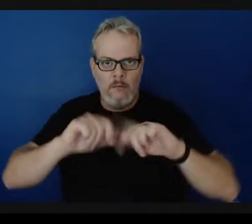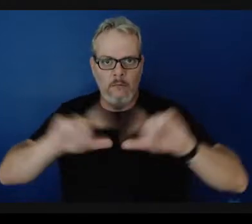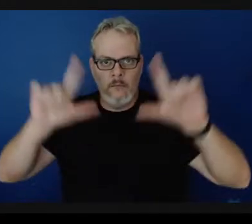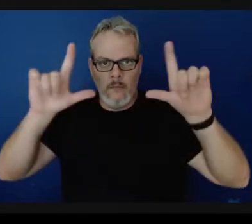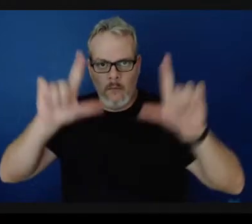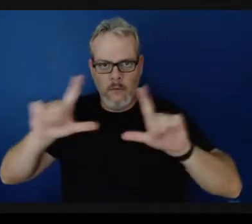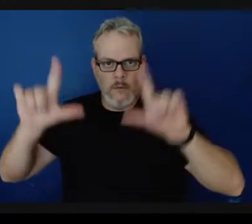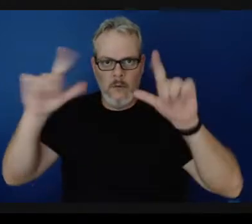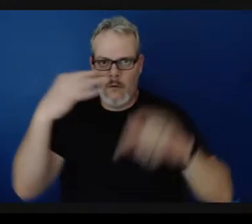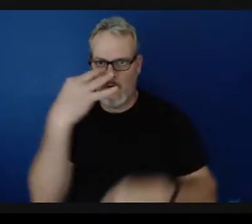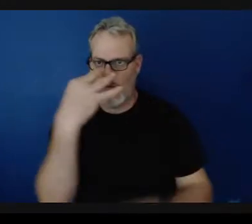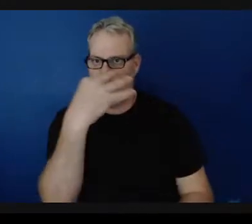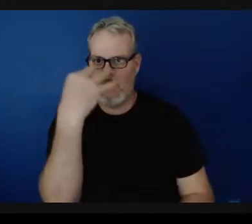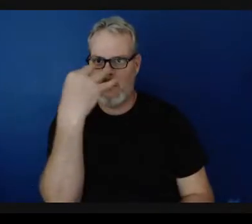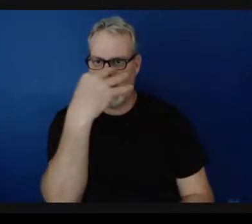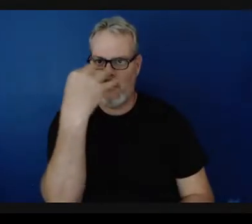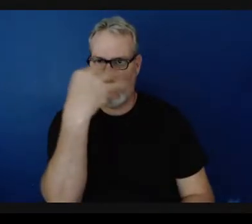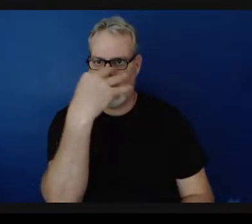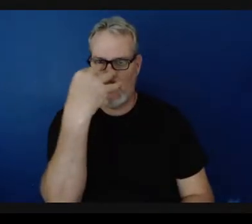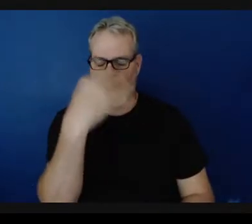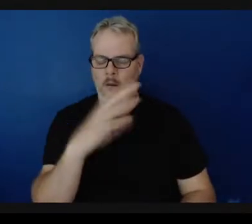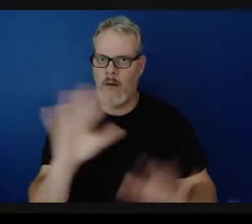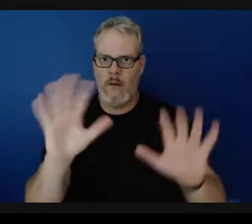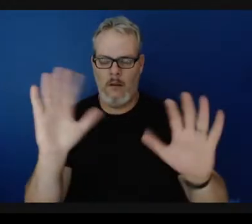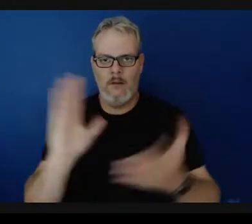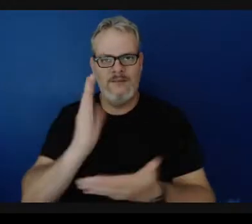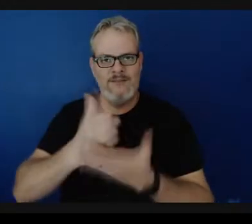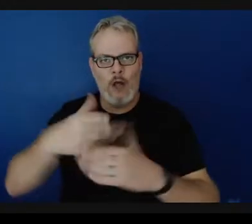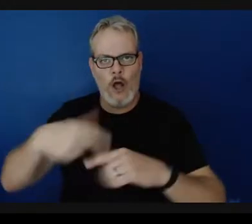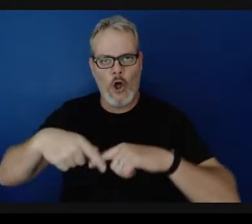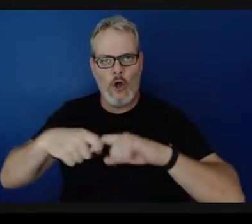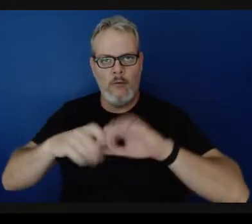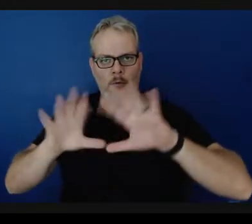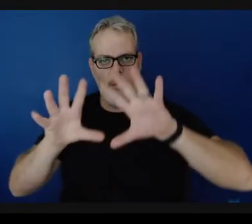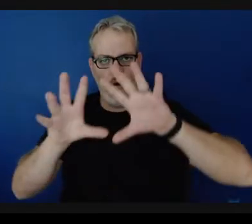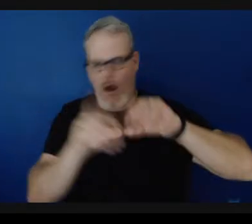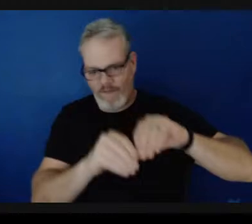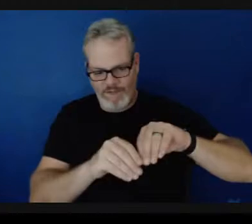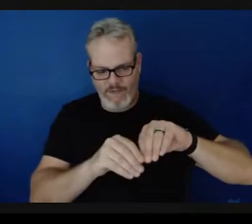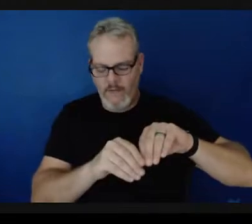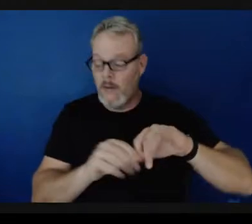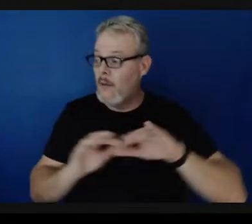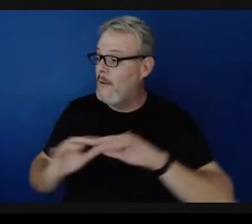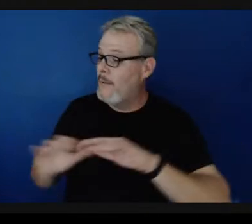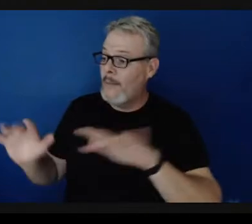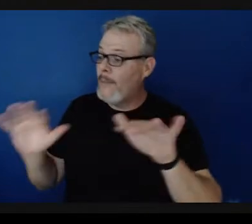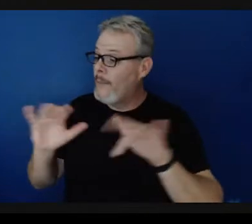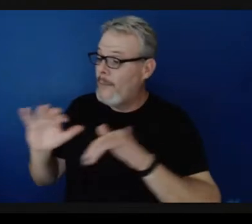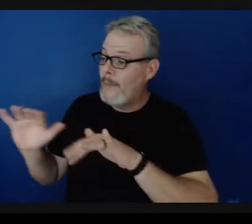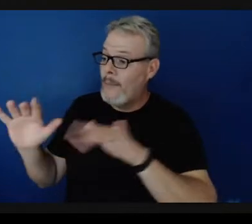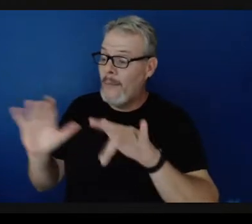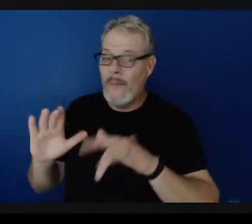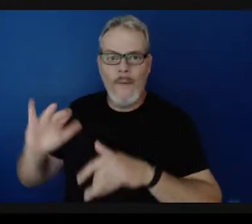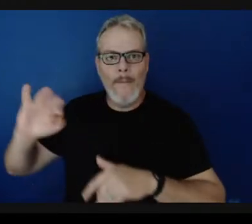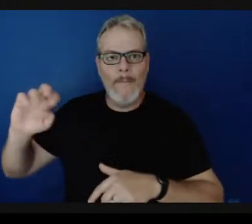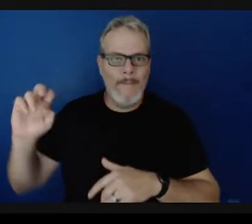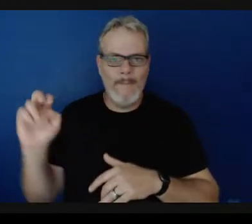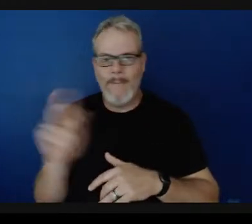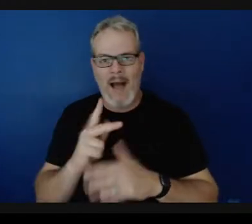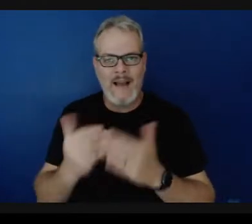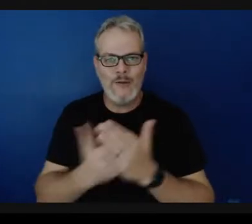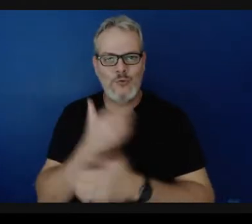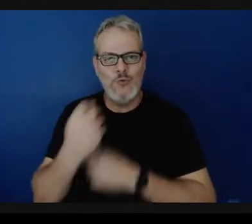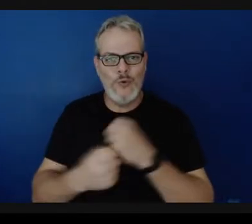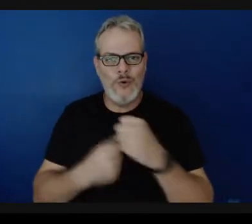good to catch our breath as well. We'll be back after the new year, hopefully healthy and strong and